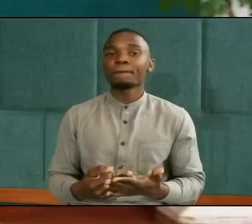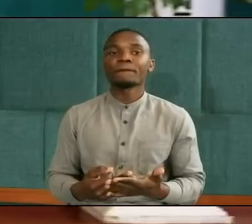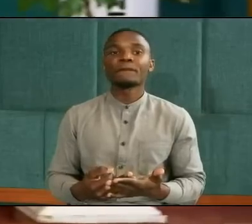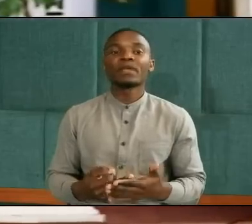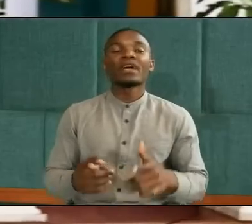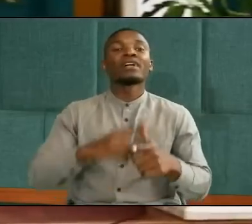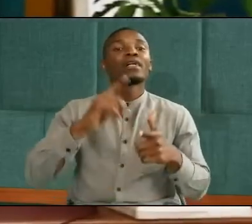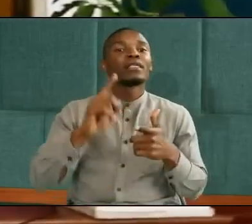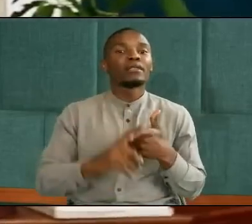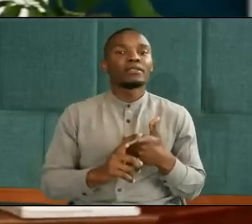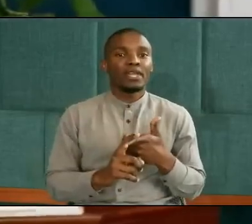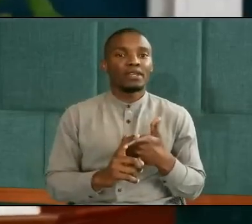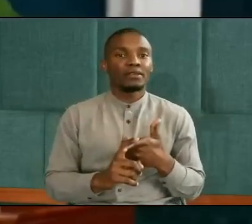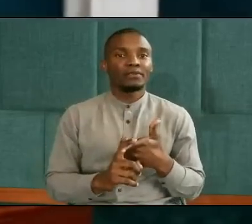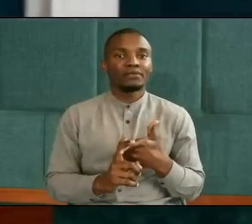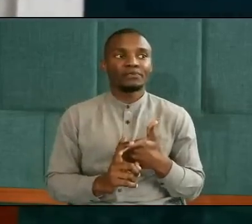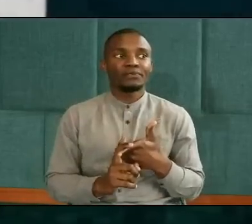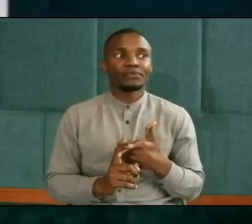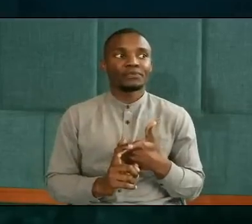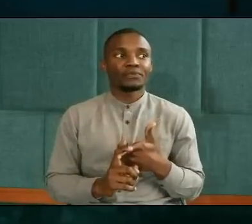14,